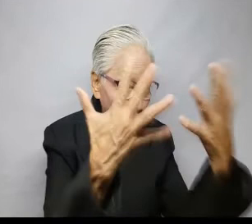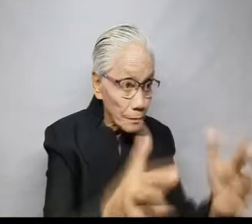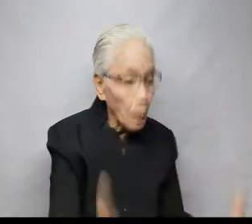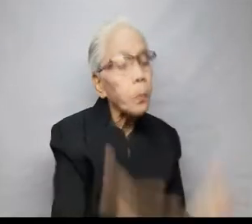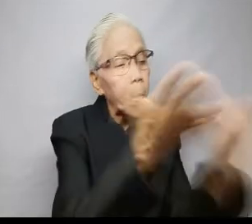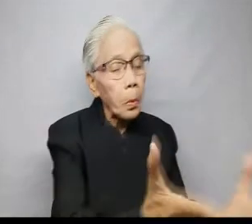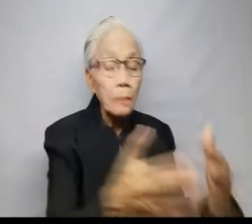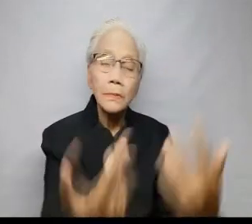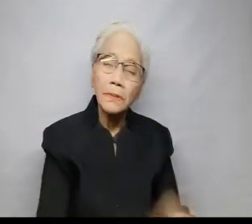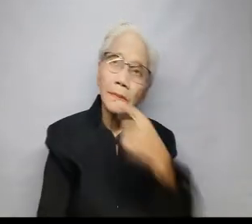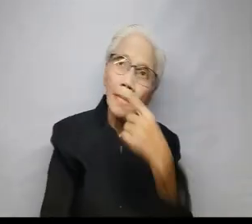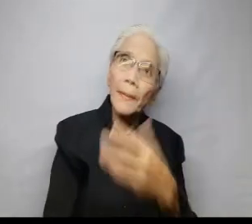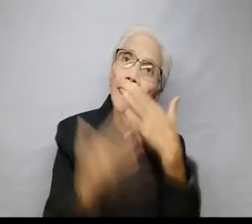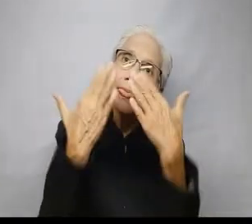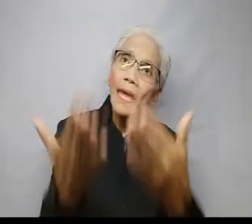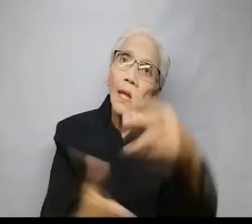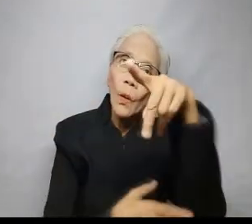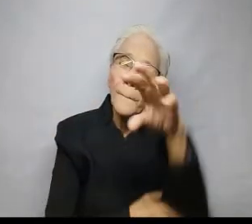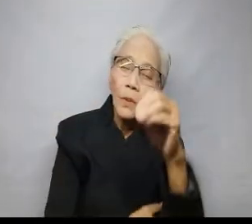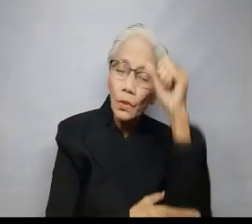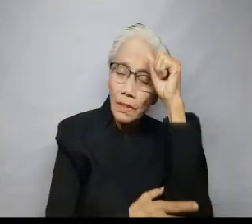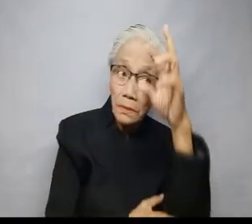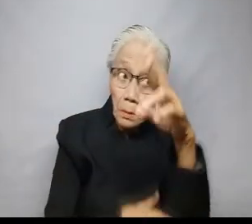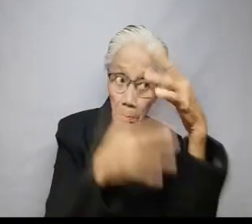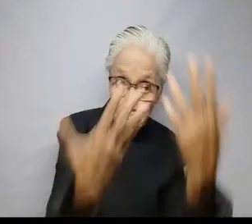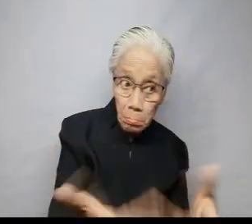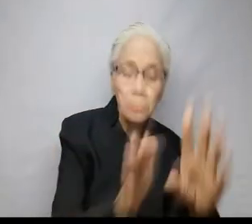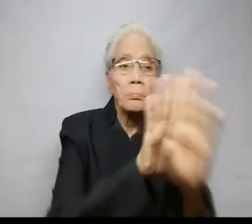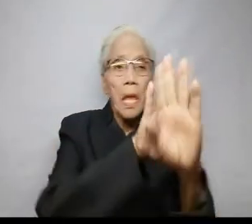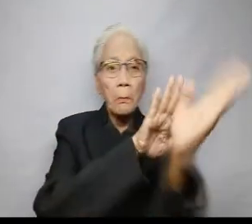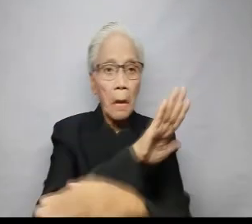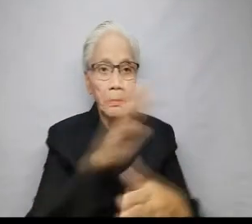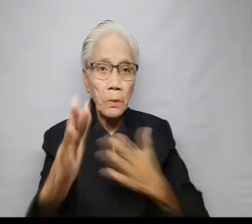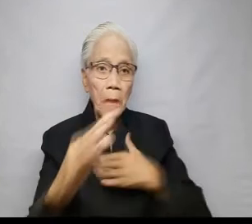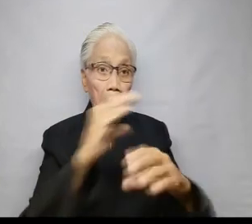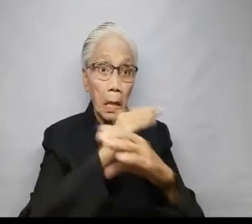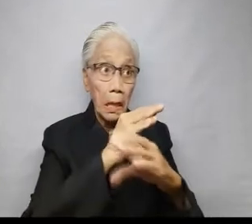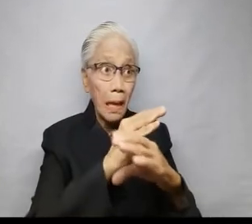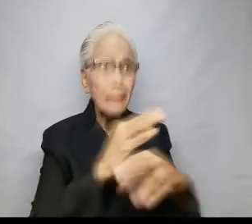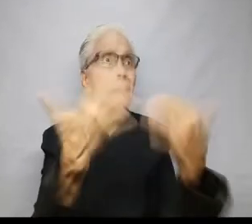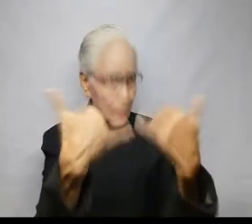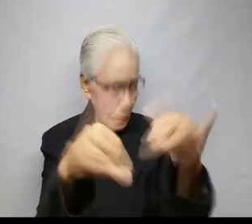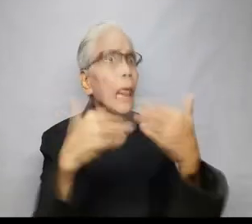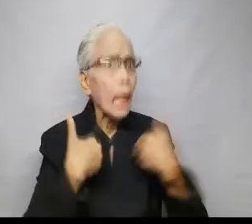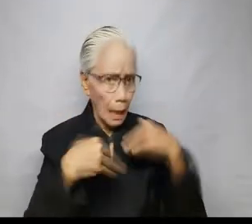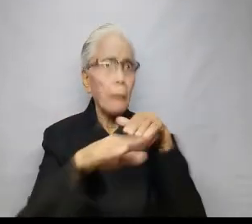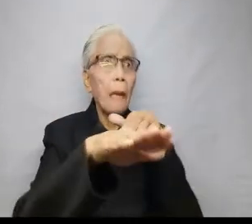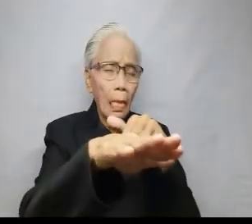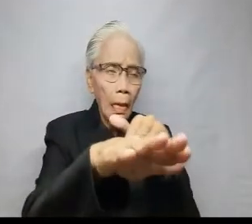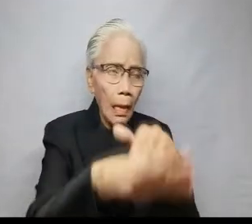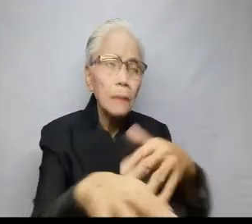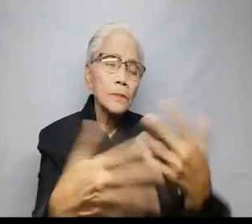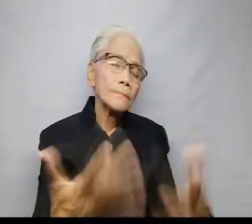them. Happily, the kids smiled and said, "Thank you, po sir." When I returned to my comfortable